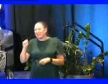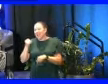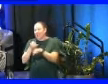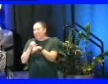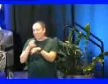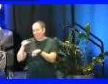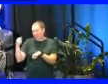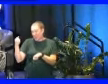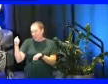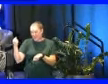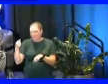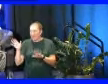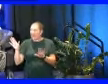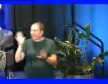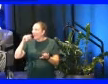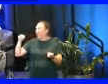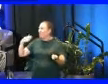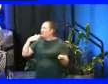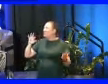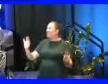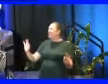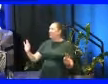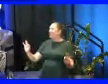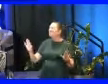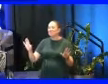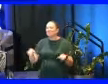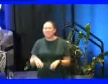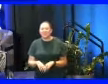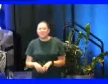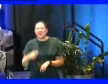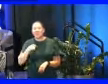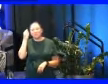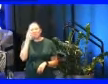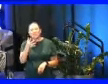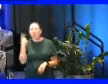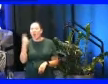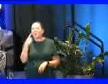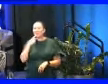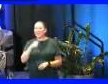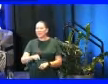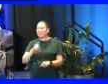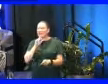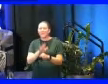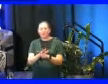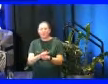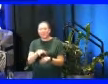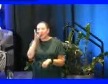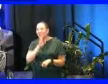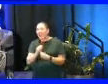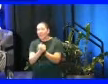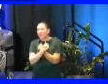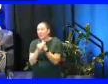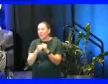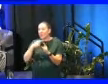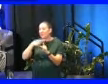was like, God, this is good. So I'm gonna leave you with this. I always say this affirmation: godly love with